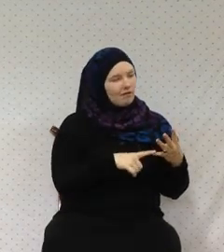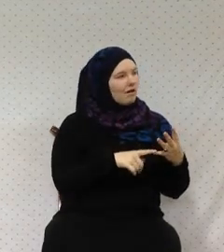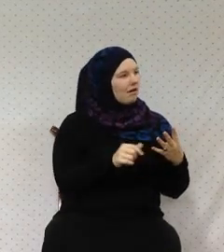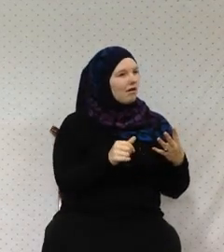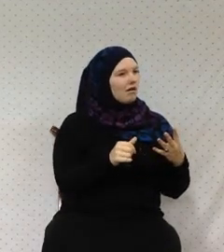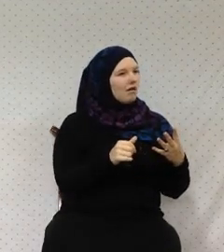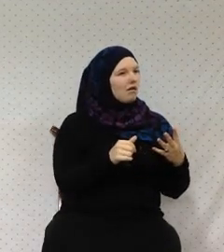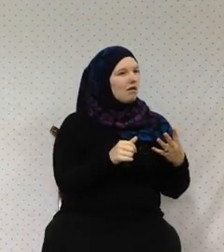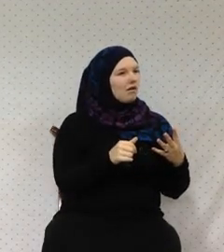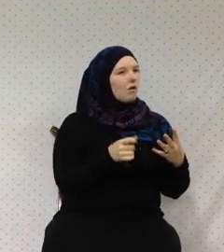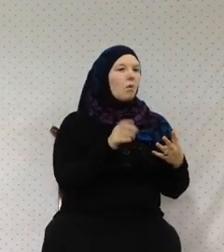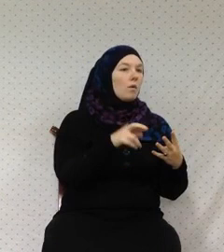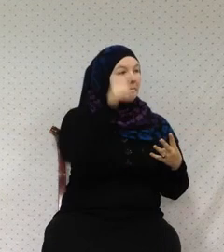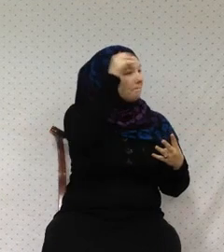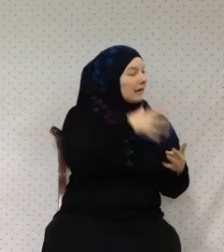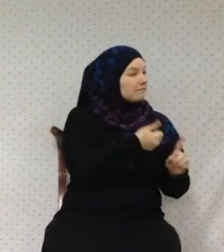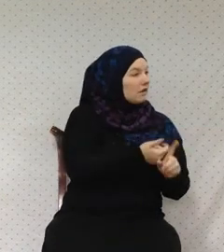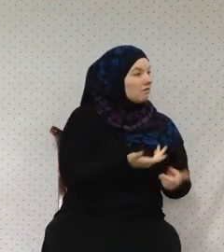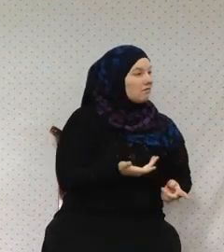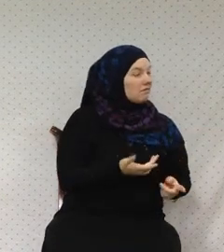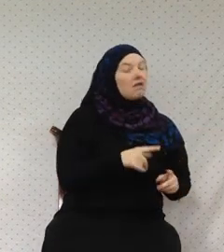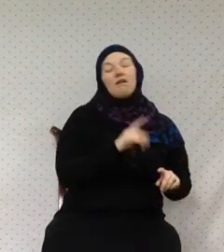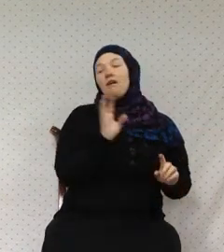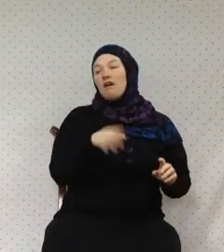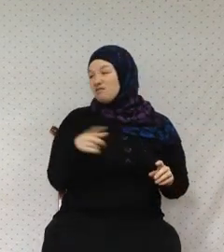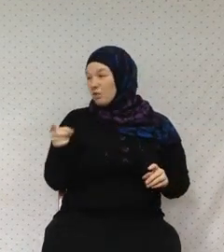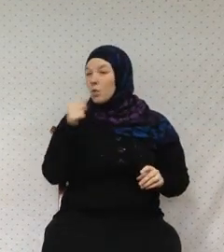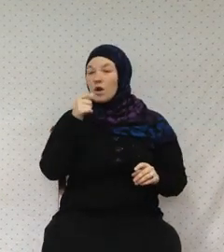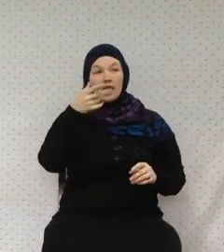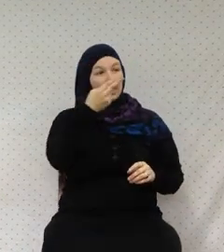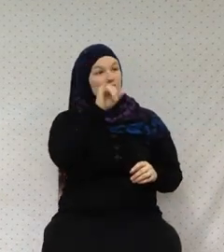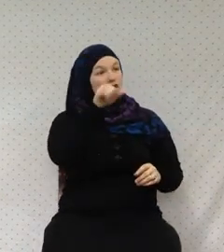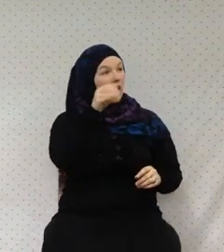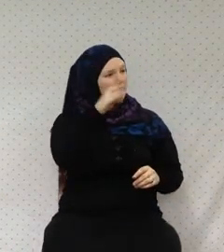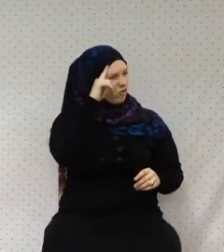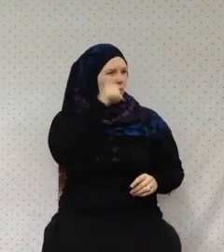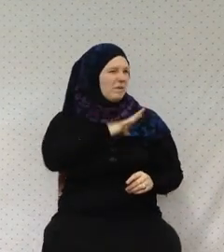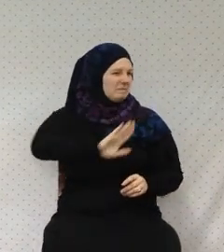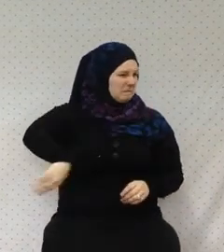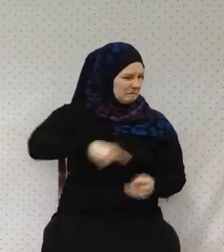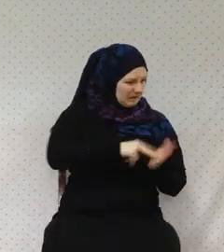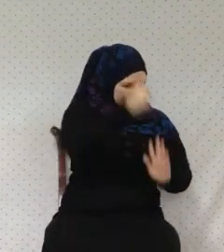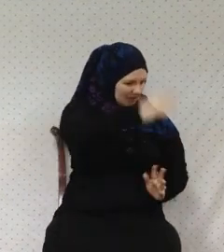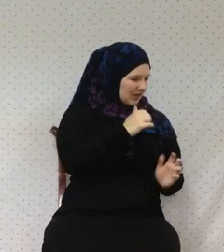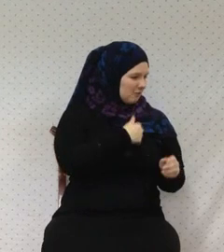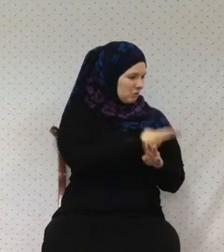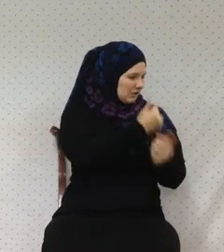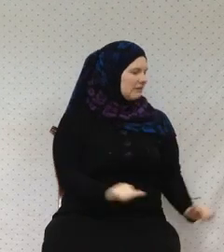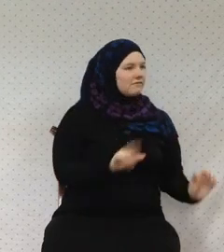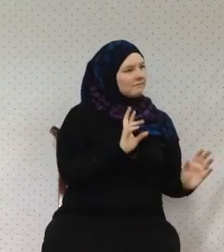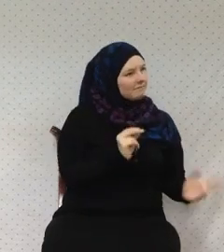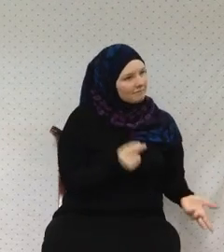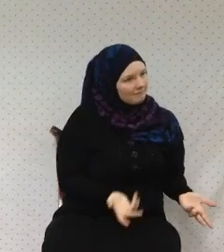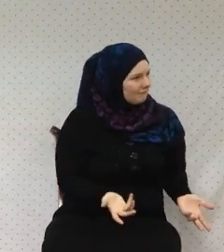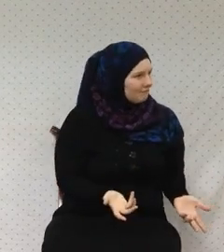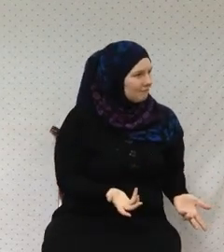women. I'm going to dress whatever, jeans, whatever, call it whatever you call it, but I'm not going to dress this hijab because